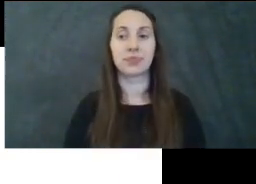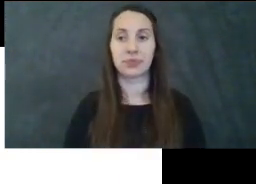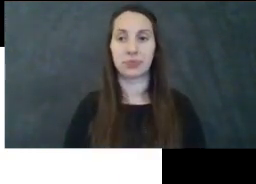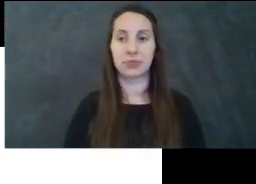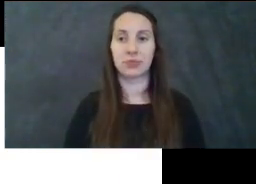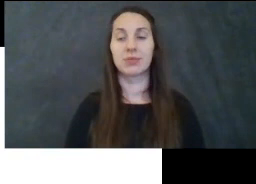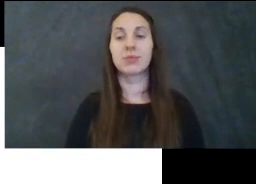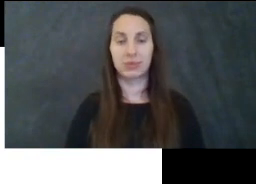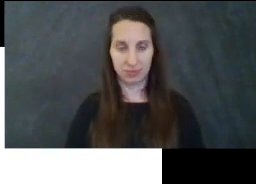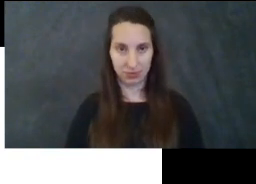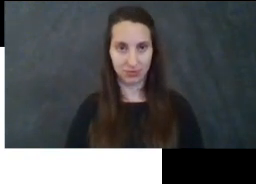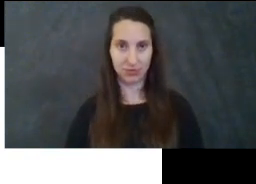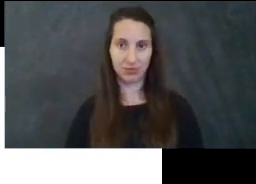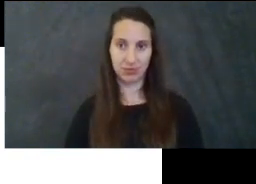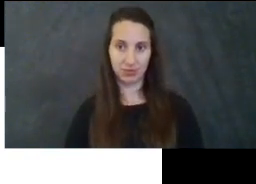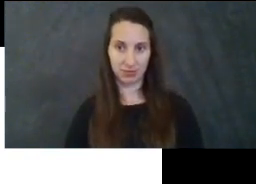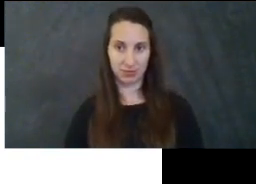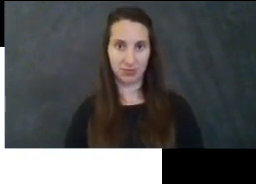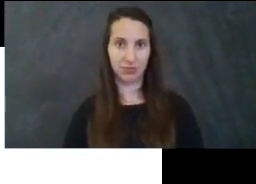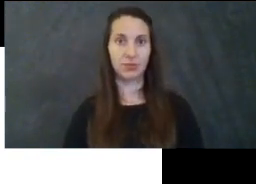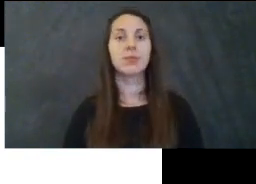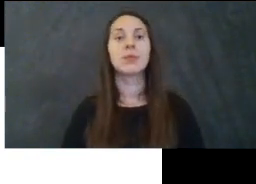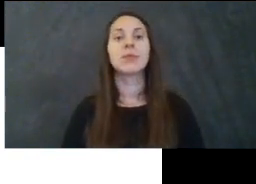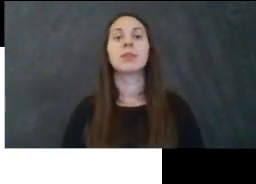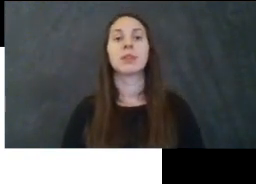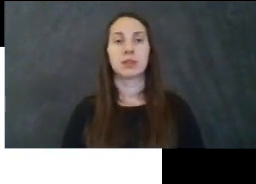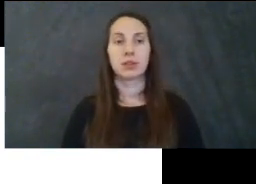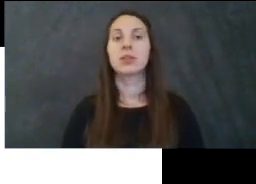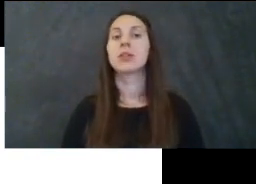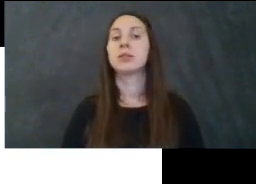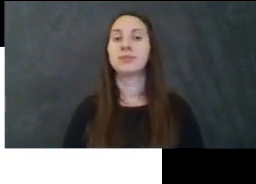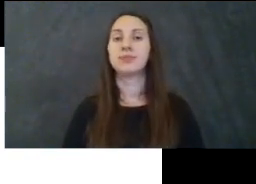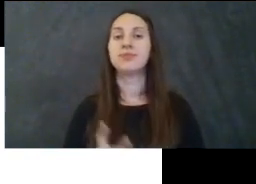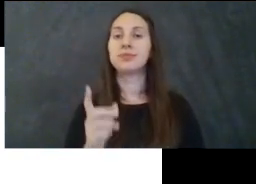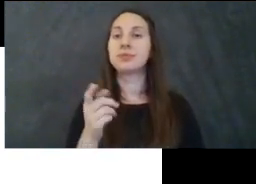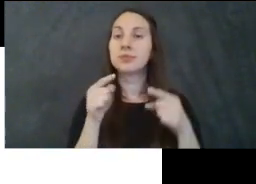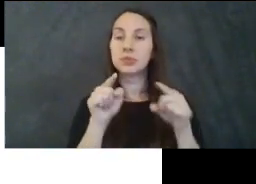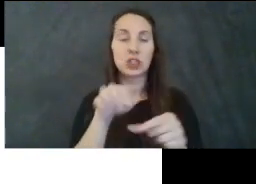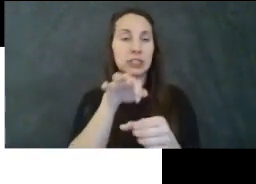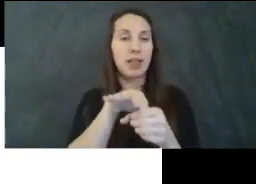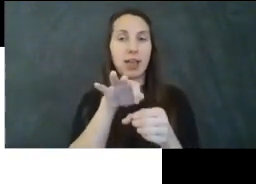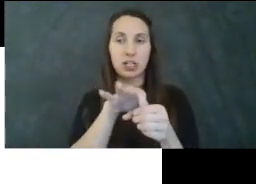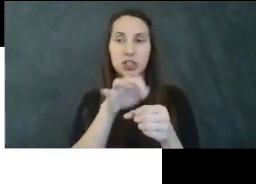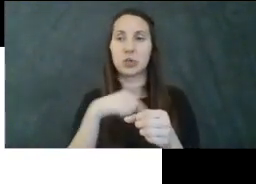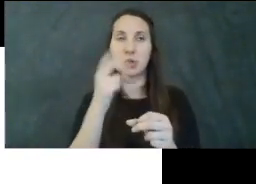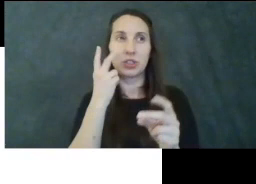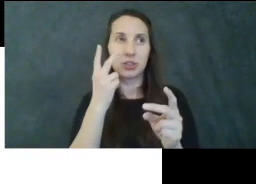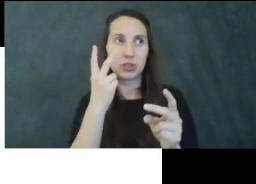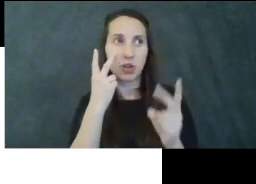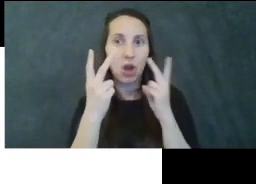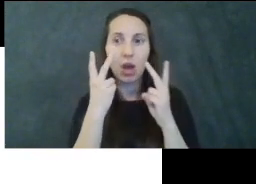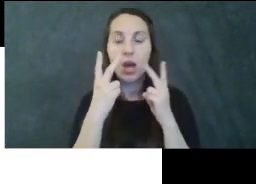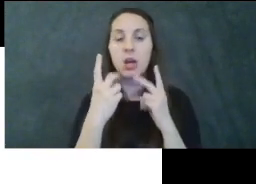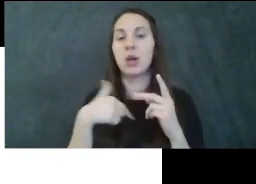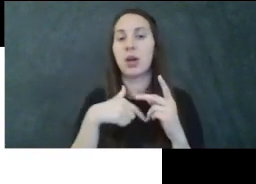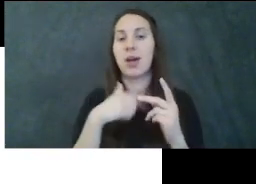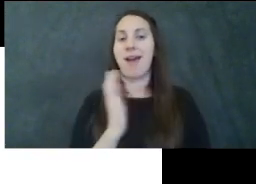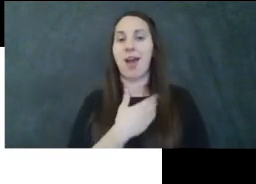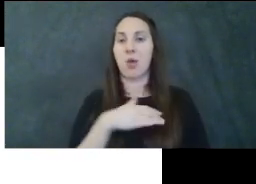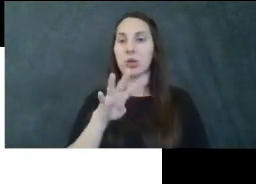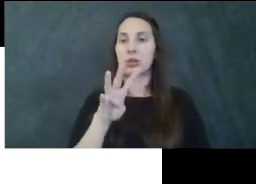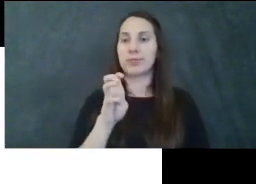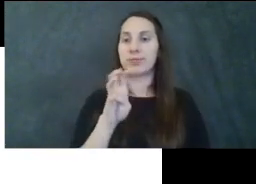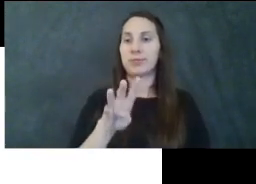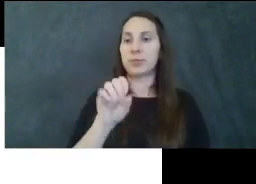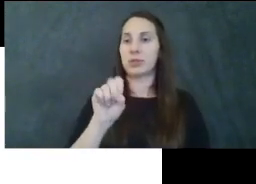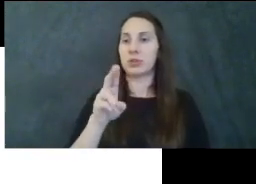So what we saw as the election was unfolding, we conducted our survey while